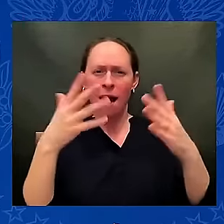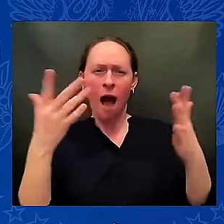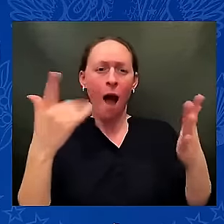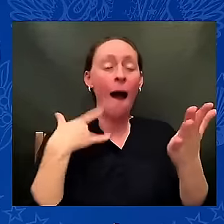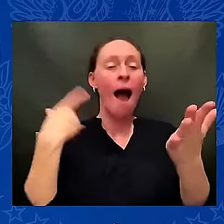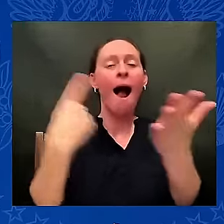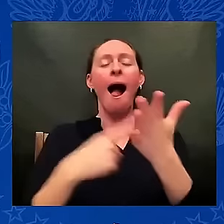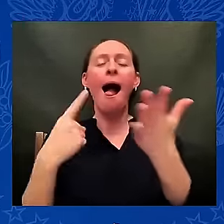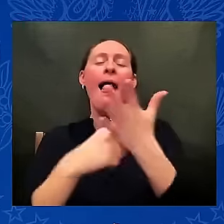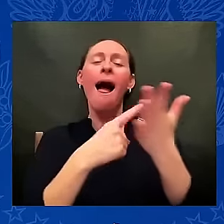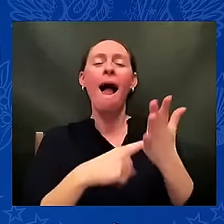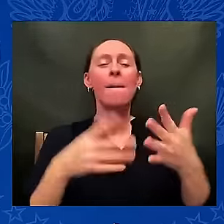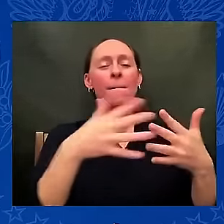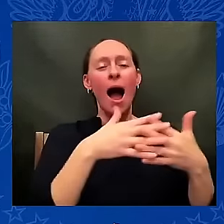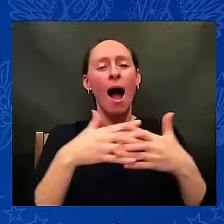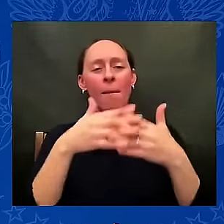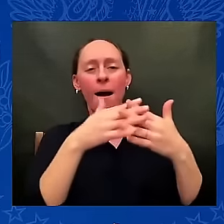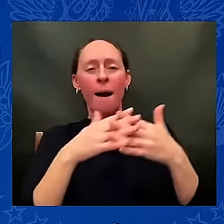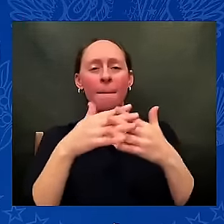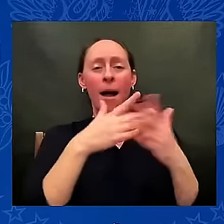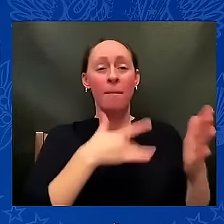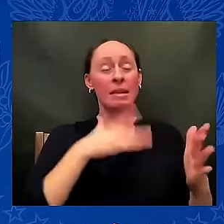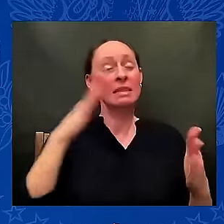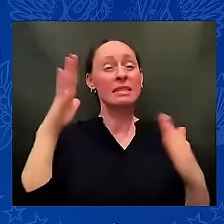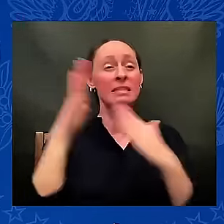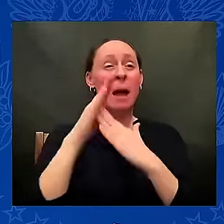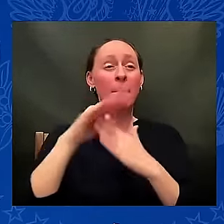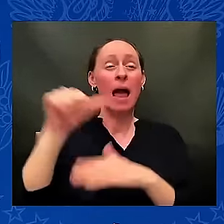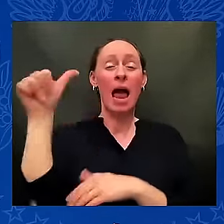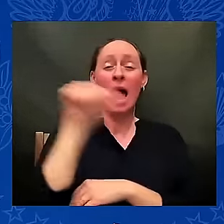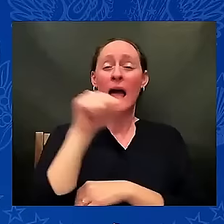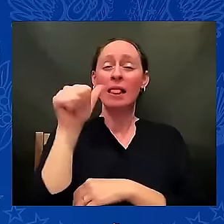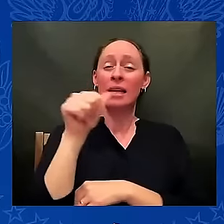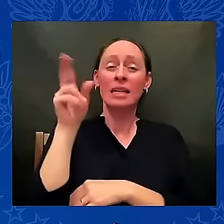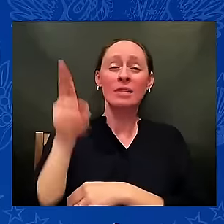athlete in American history is Jim Thorpe. Well, I'm serious.